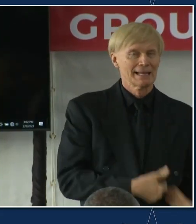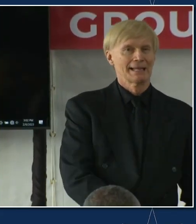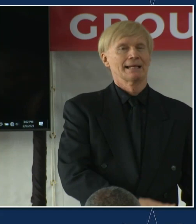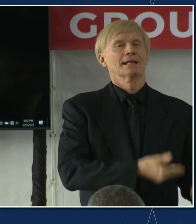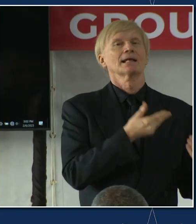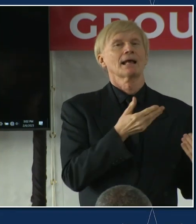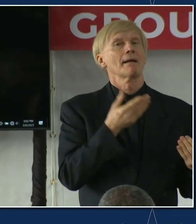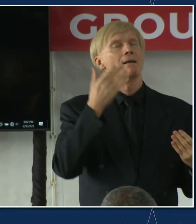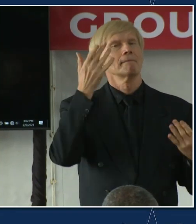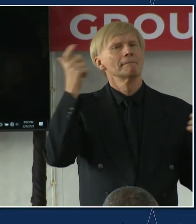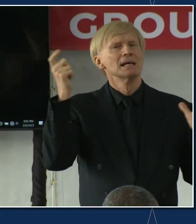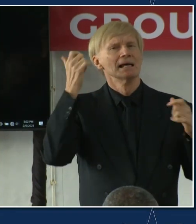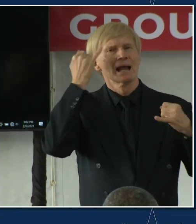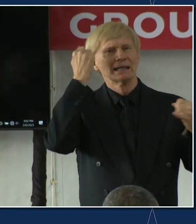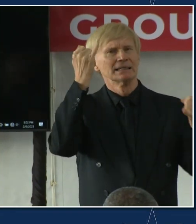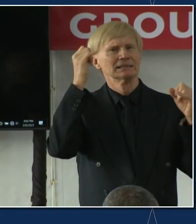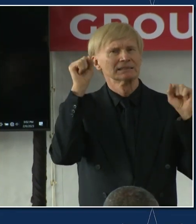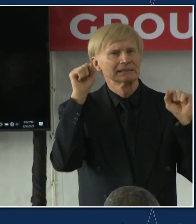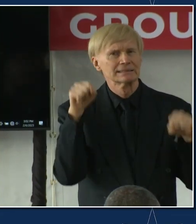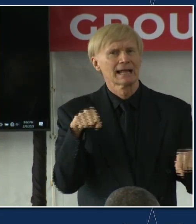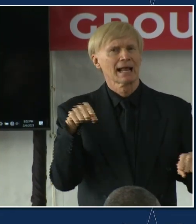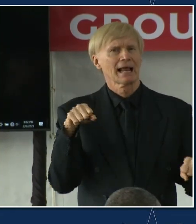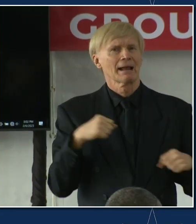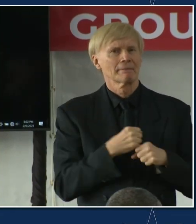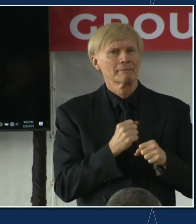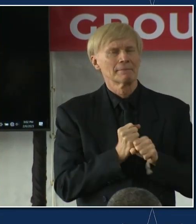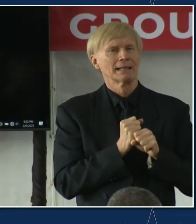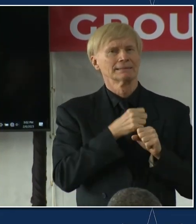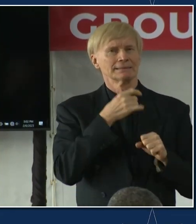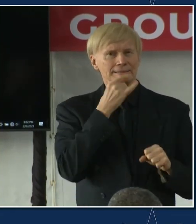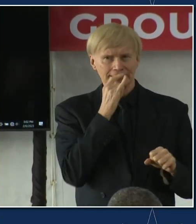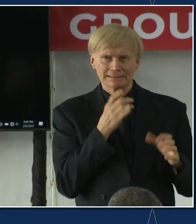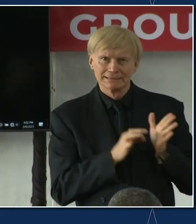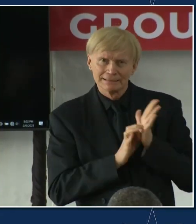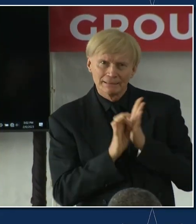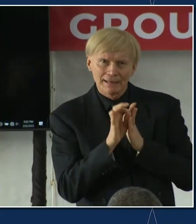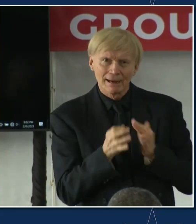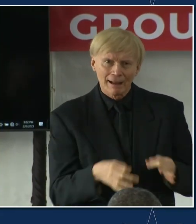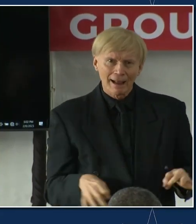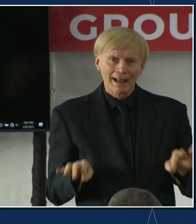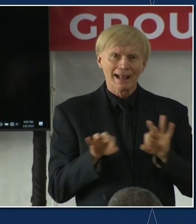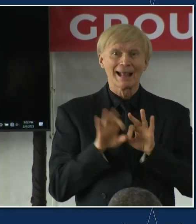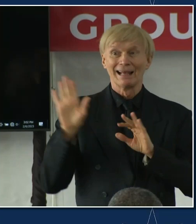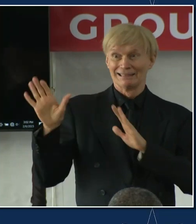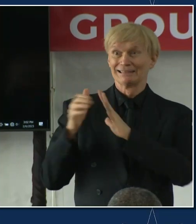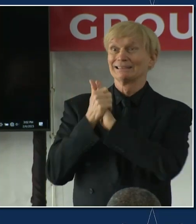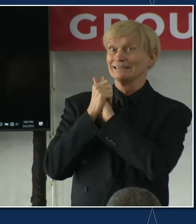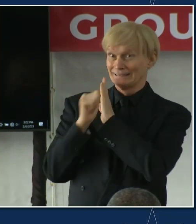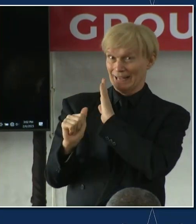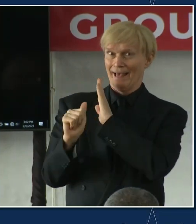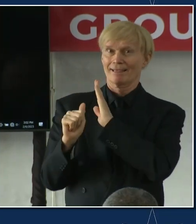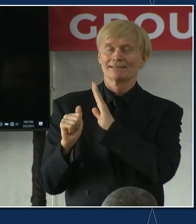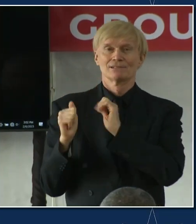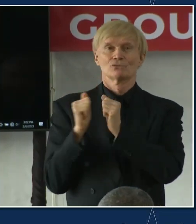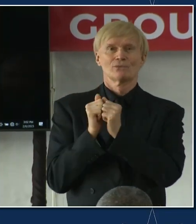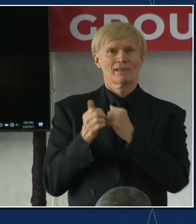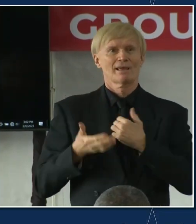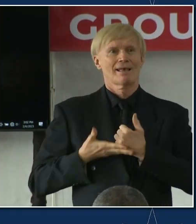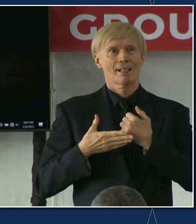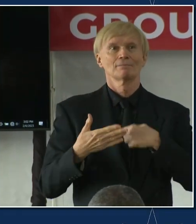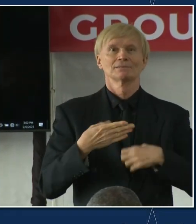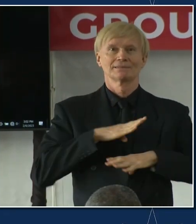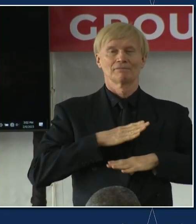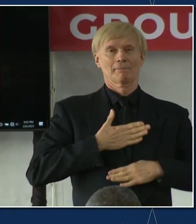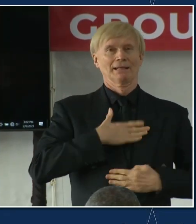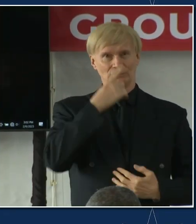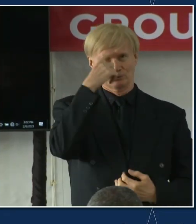big ideas mixed with his talent would help fulfill his dreams and mine, I